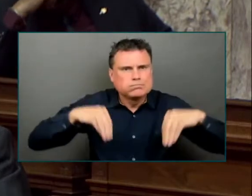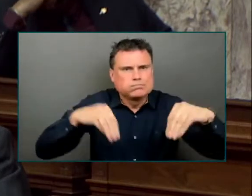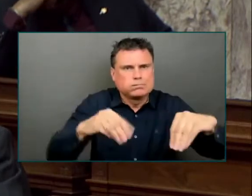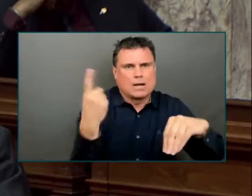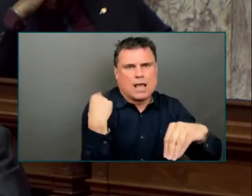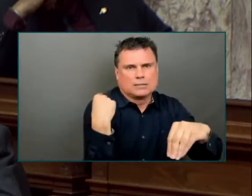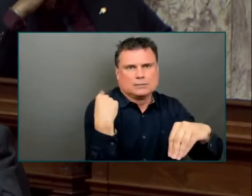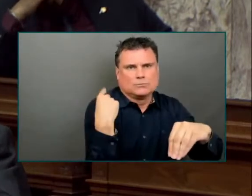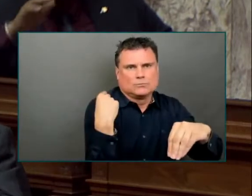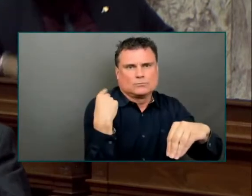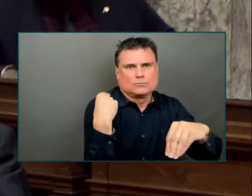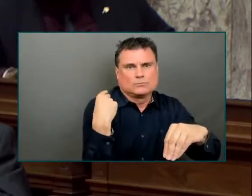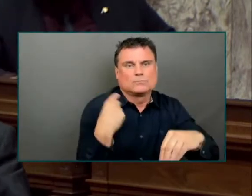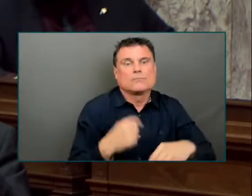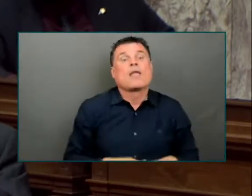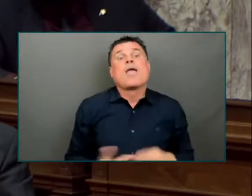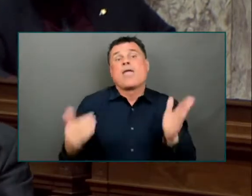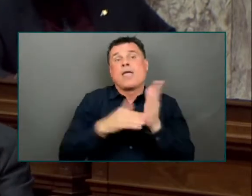for this year.